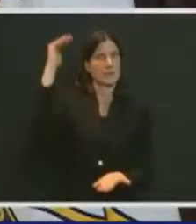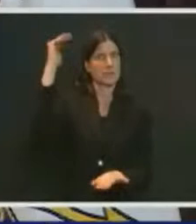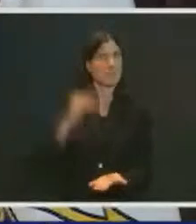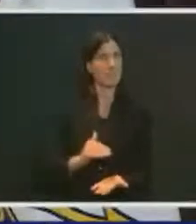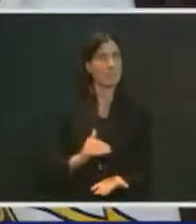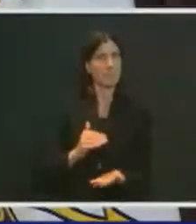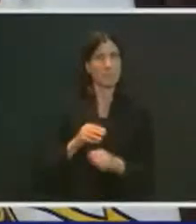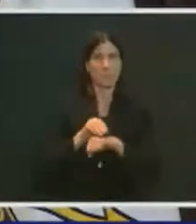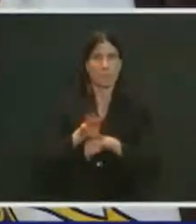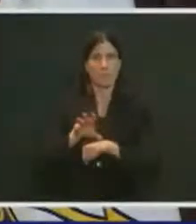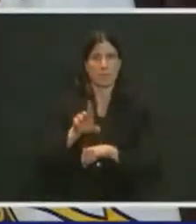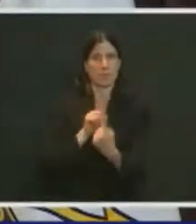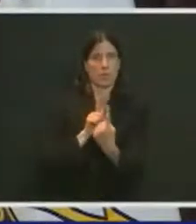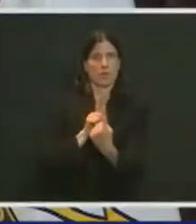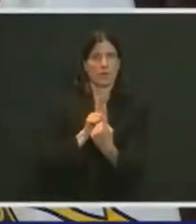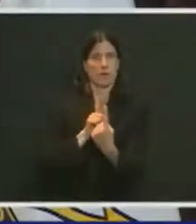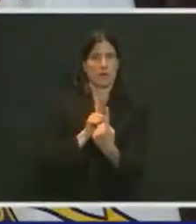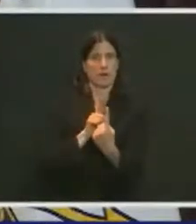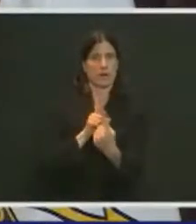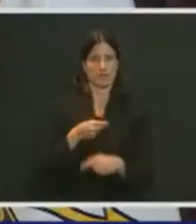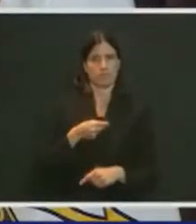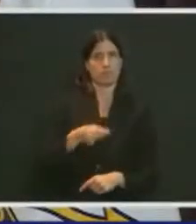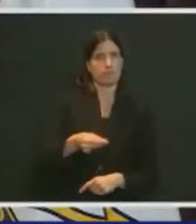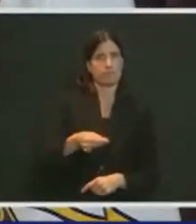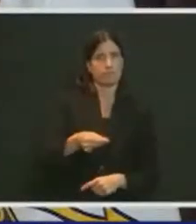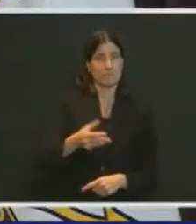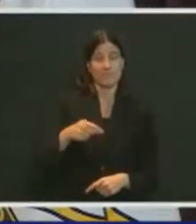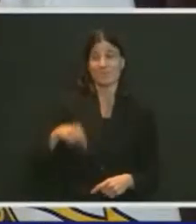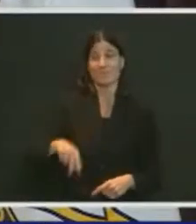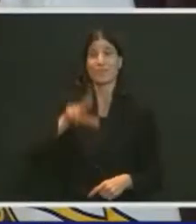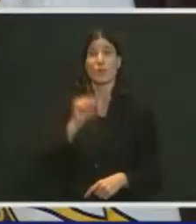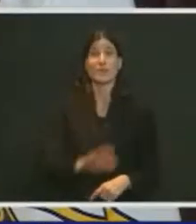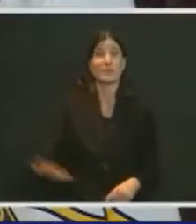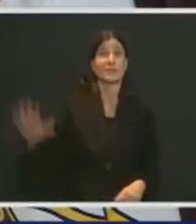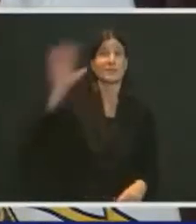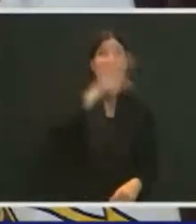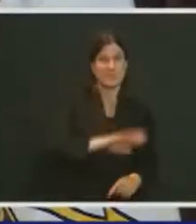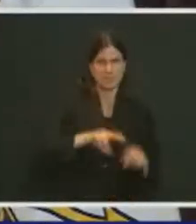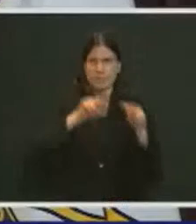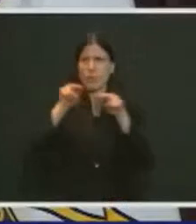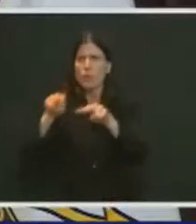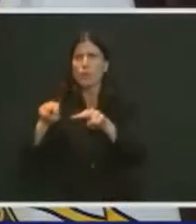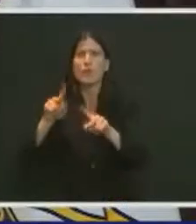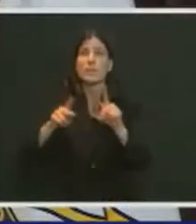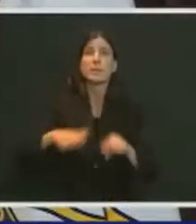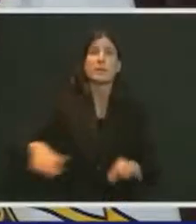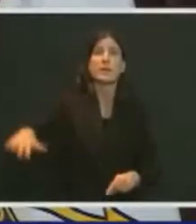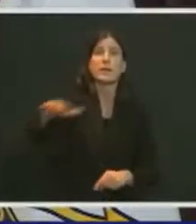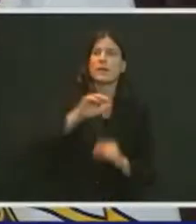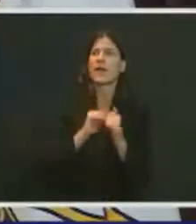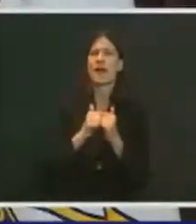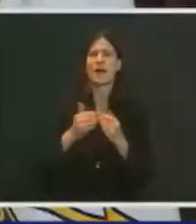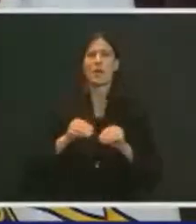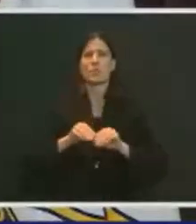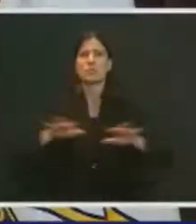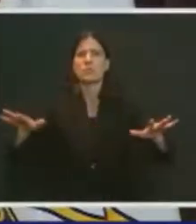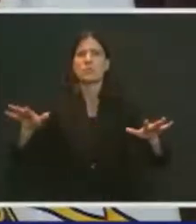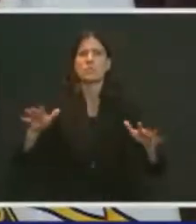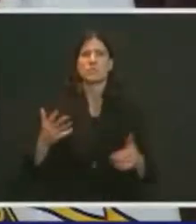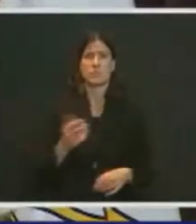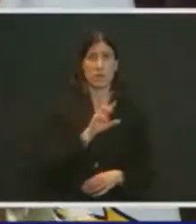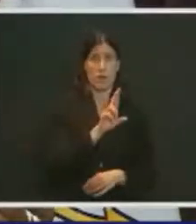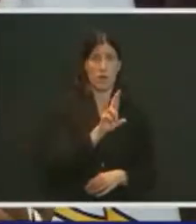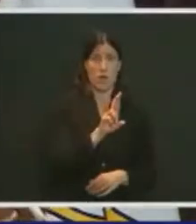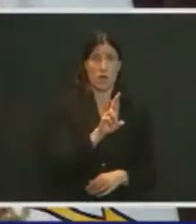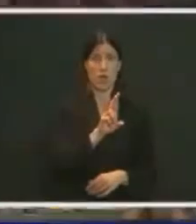best information we have to determine that outcome. We know that we are the state that is testing the best. So we are the